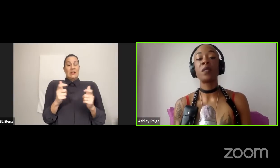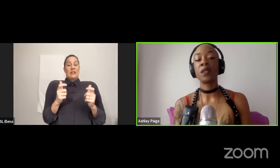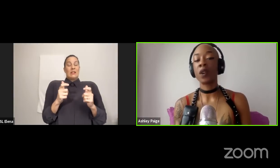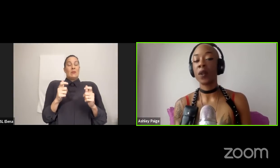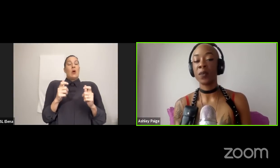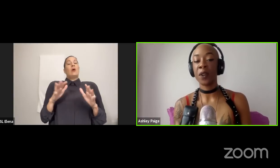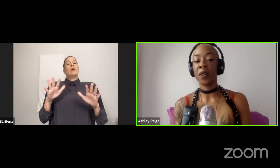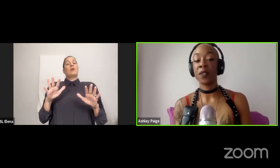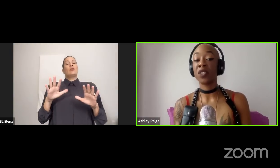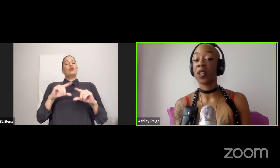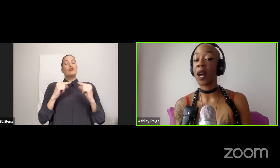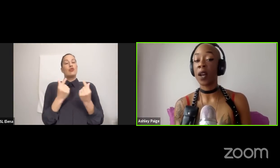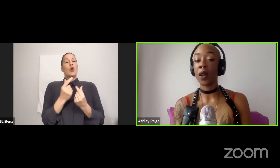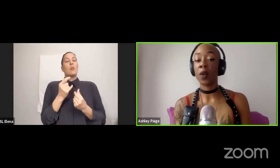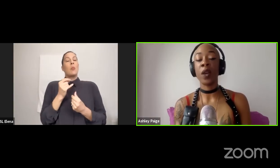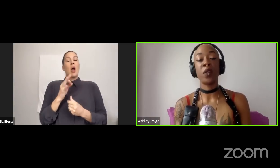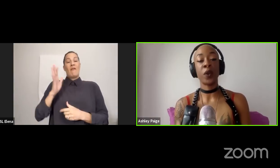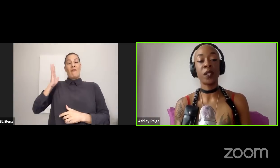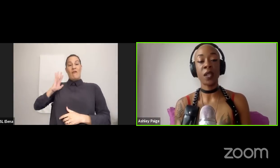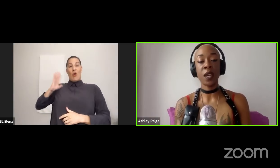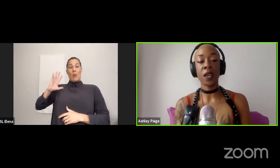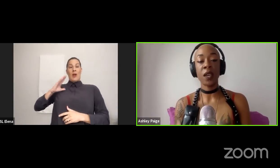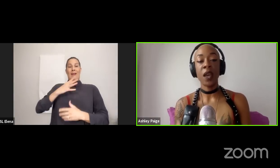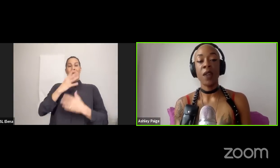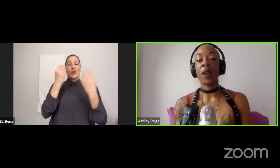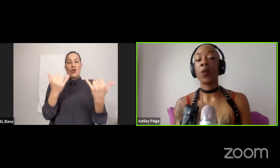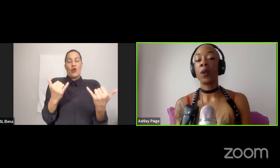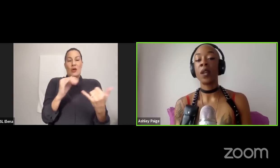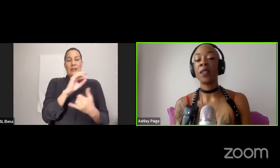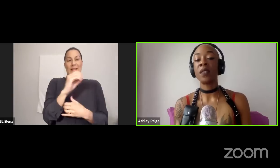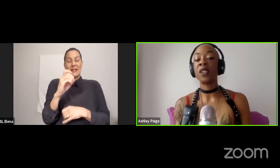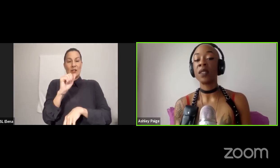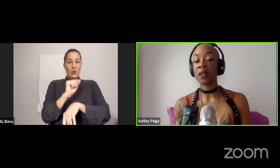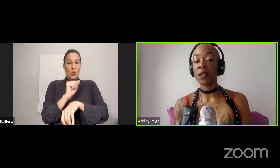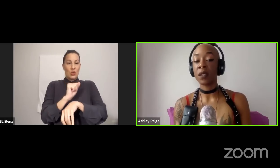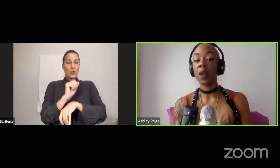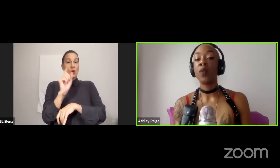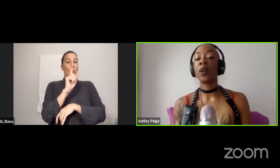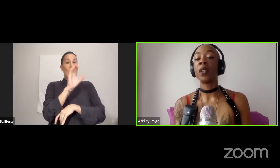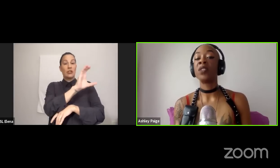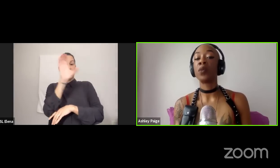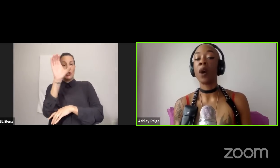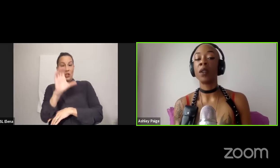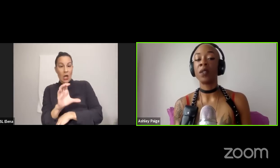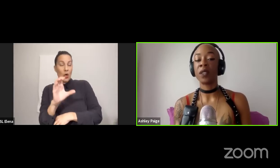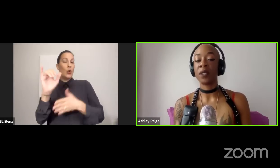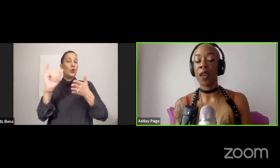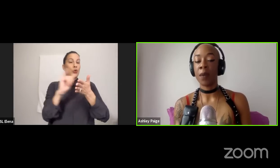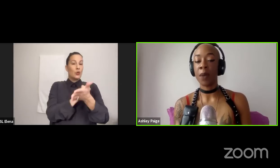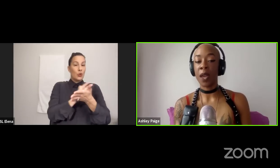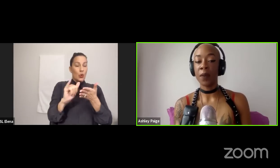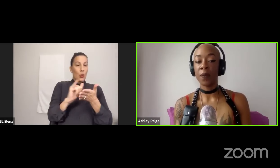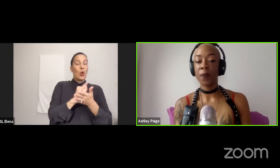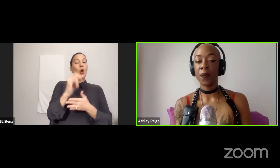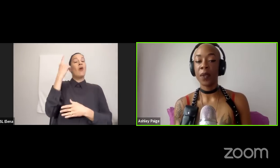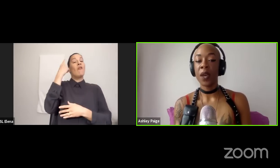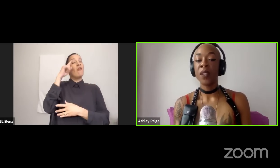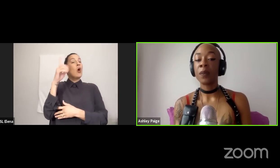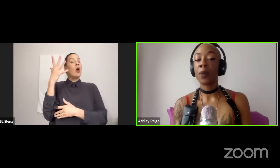their trusted co-conspirators in Chicago and New York City that coordinates the Justice for Alicia Walker Defense